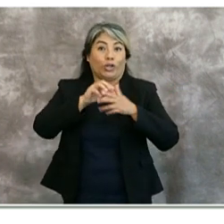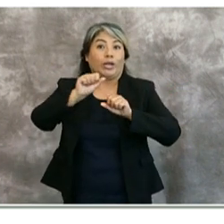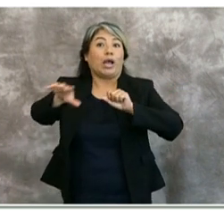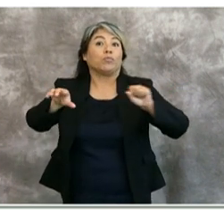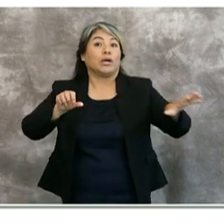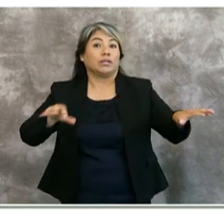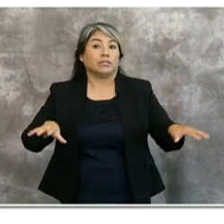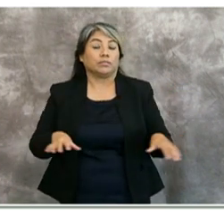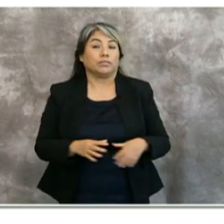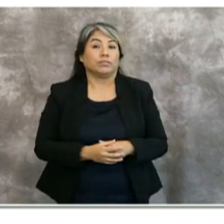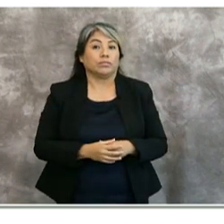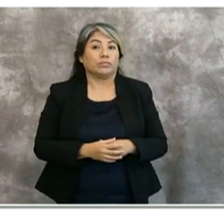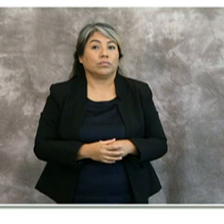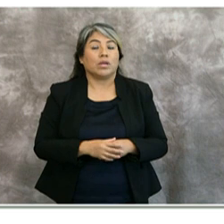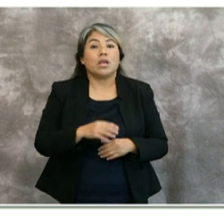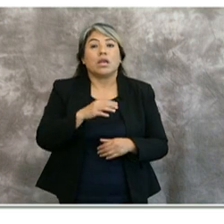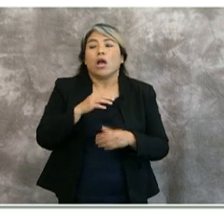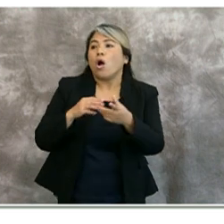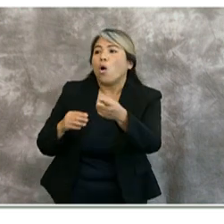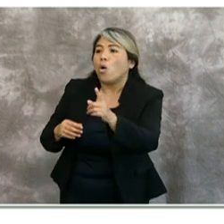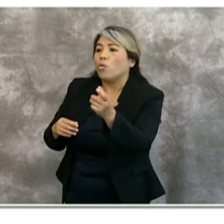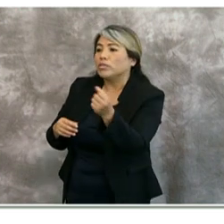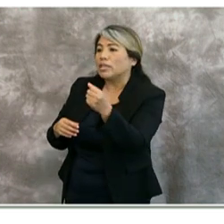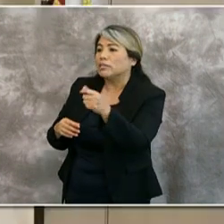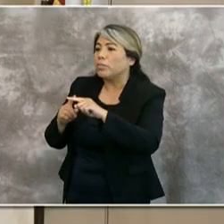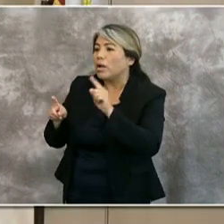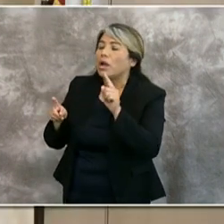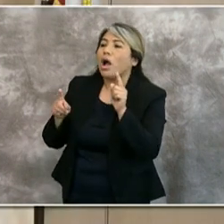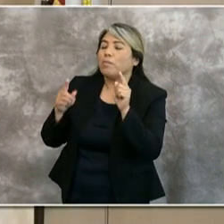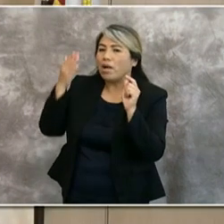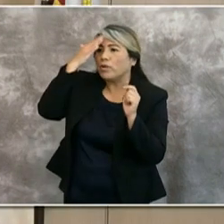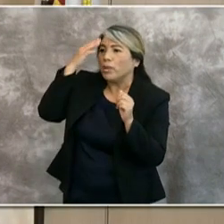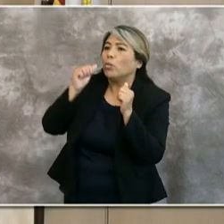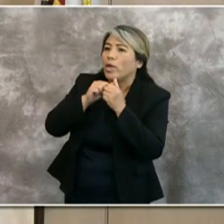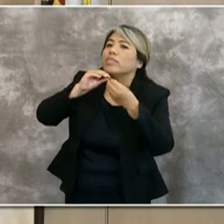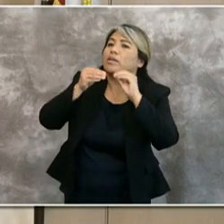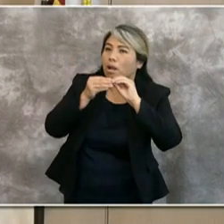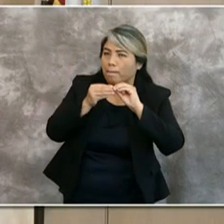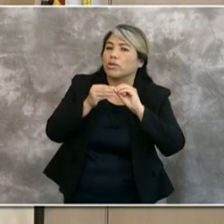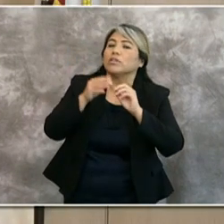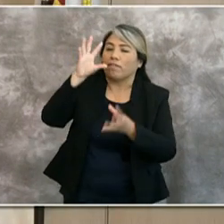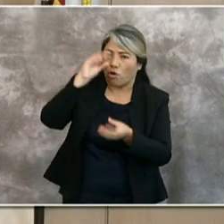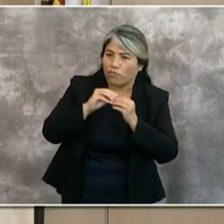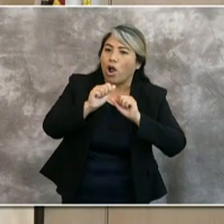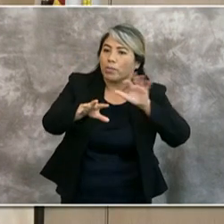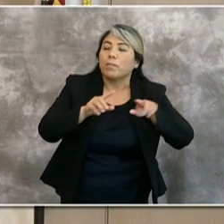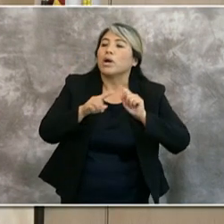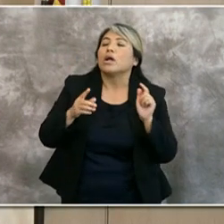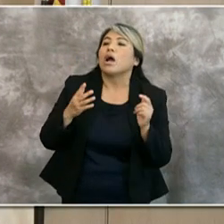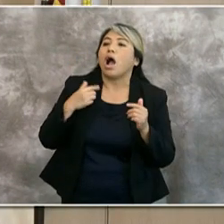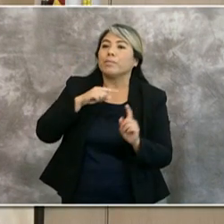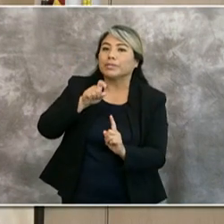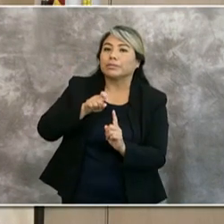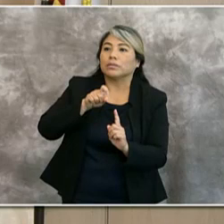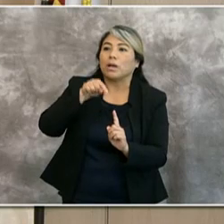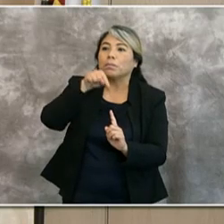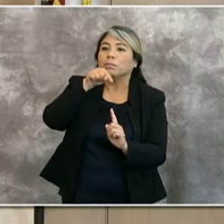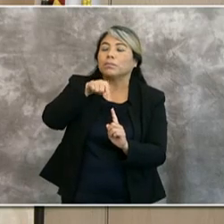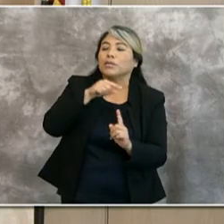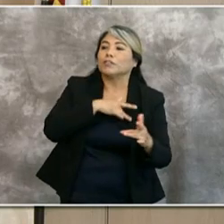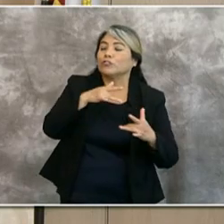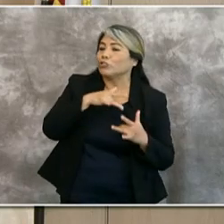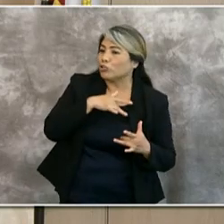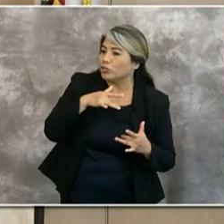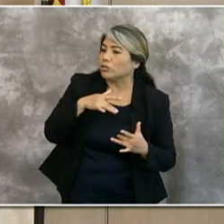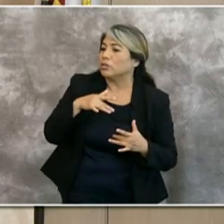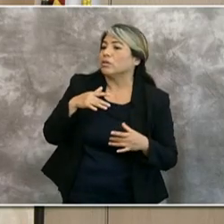outbreaks. And as Right, yes, I'm familiar with the numbers of the overall outbreaks, but I'm actually specifically concerned, or kind